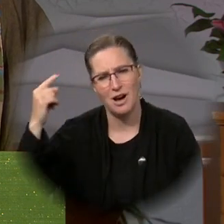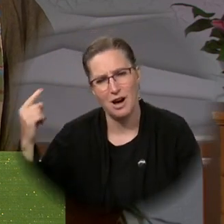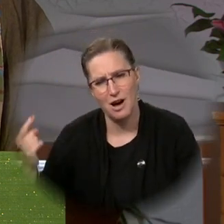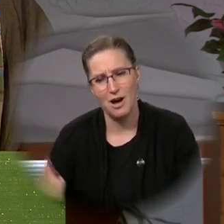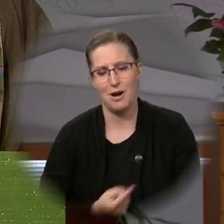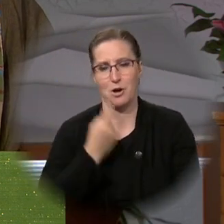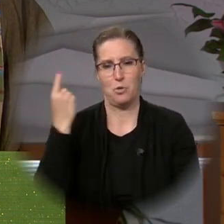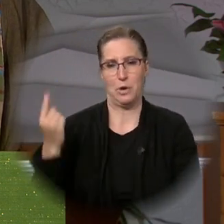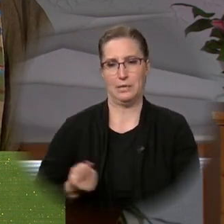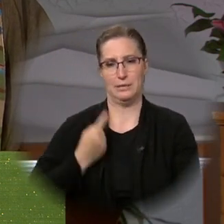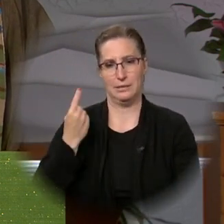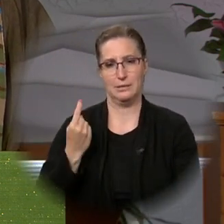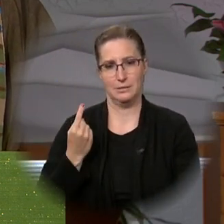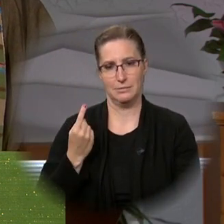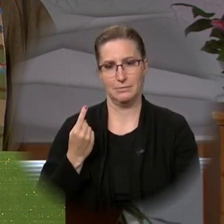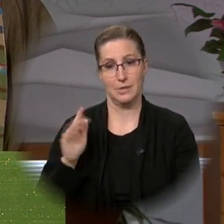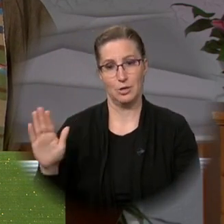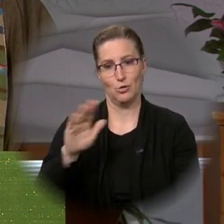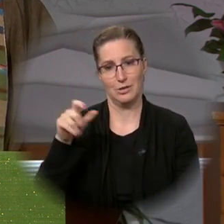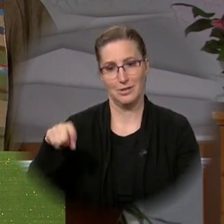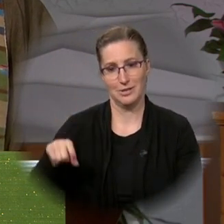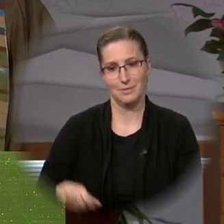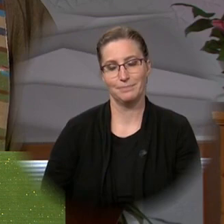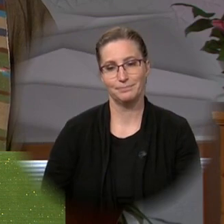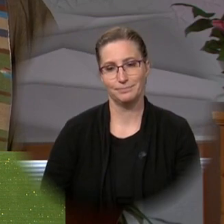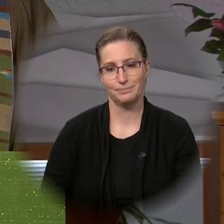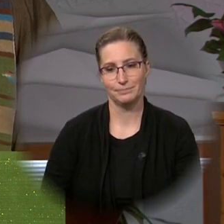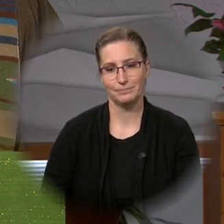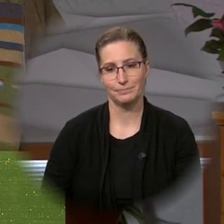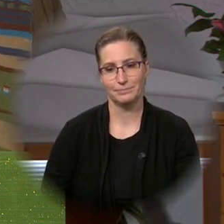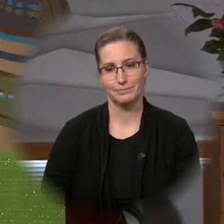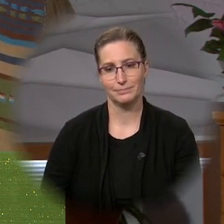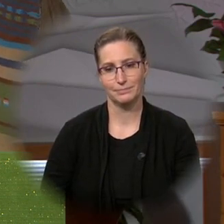always in our needs.